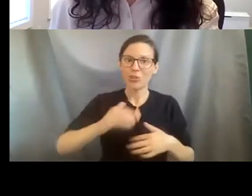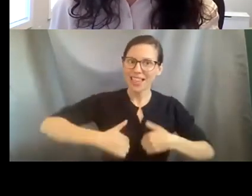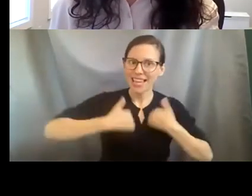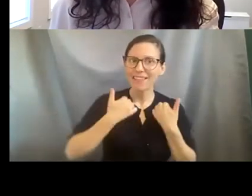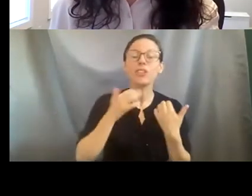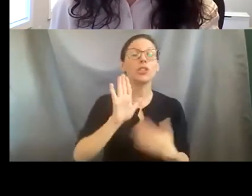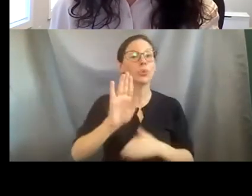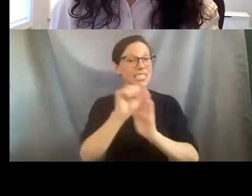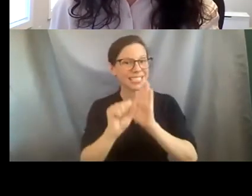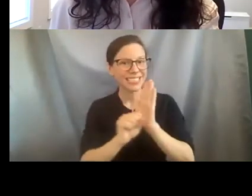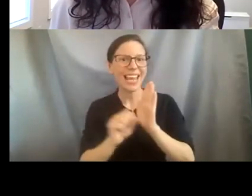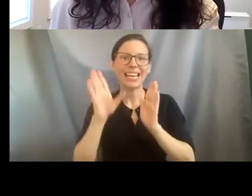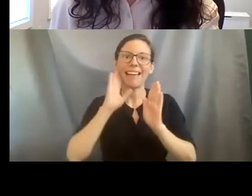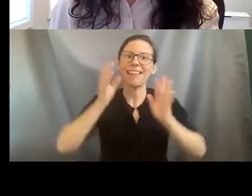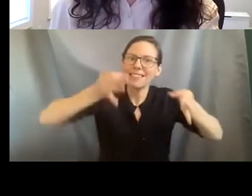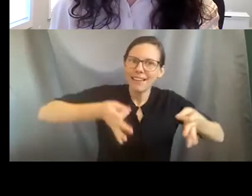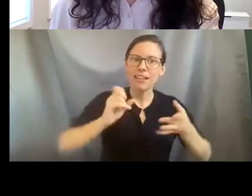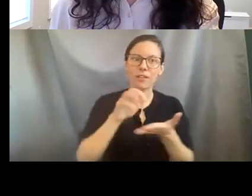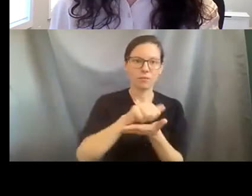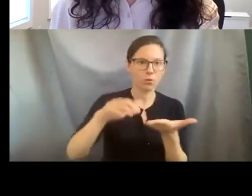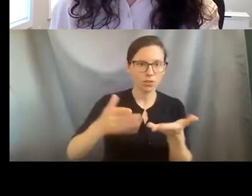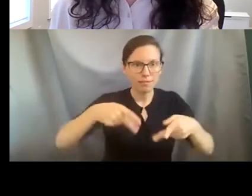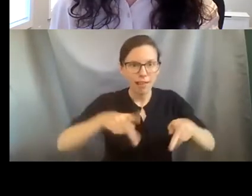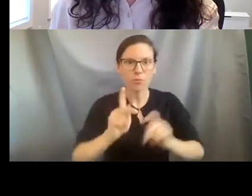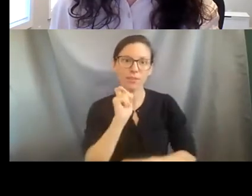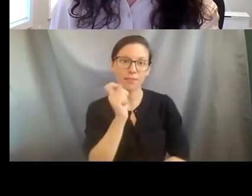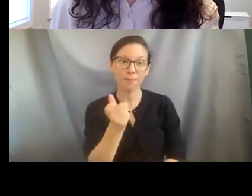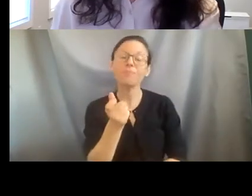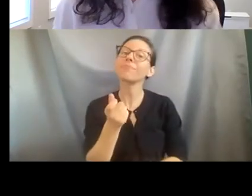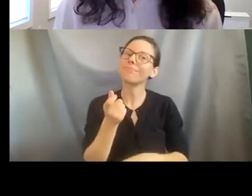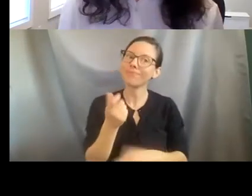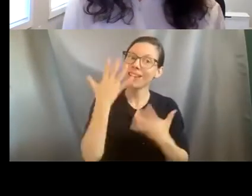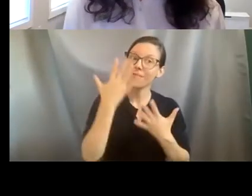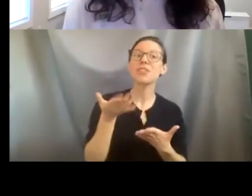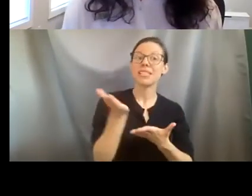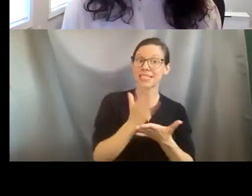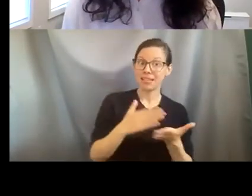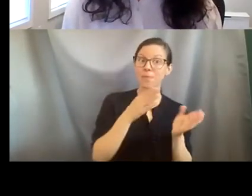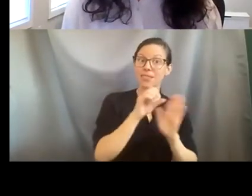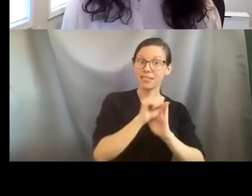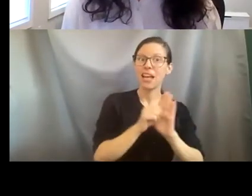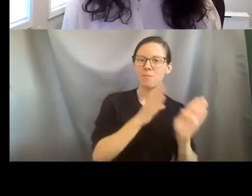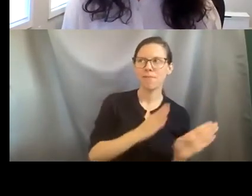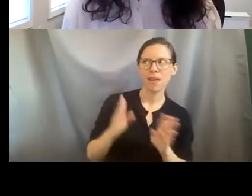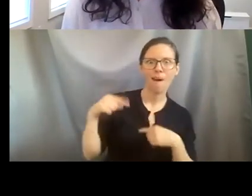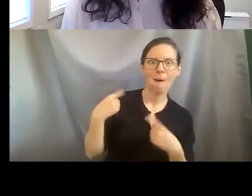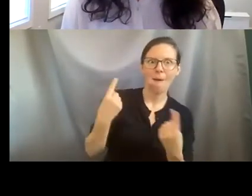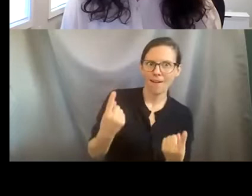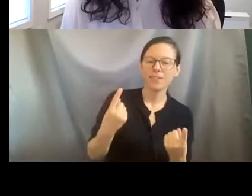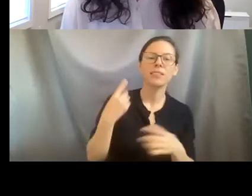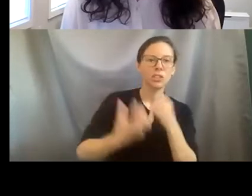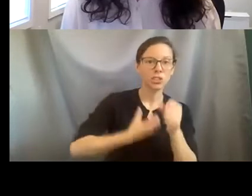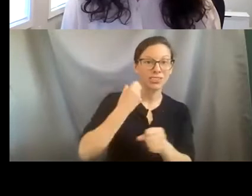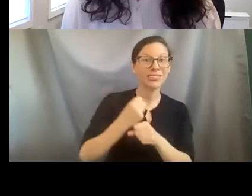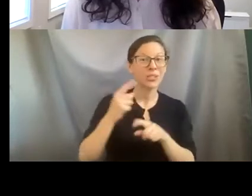states have been preparing for this moment for years, and some just in the past few weeks. 26 states